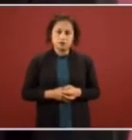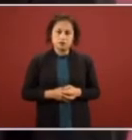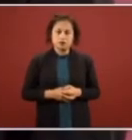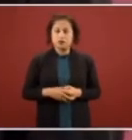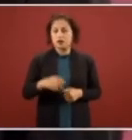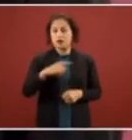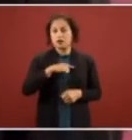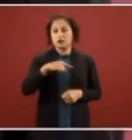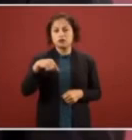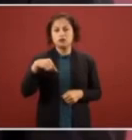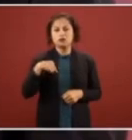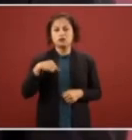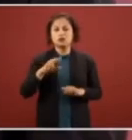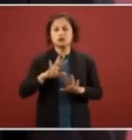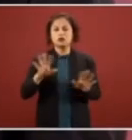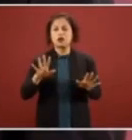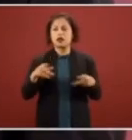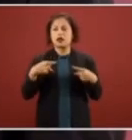flaquear